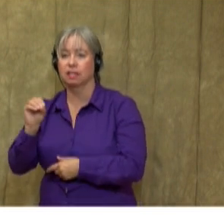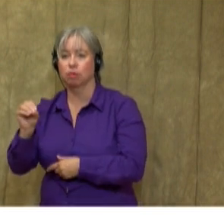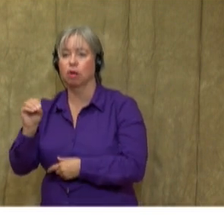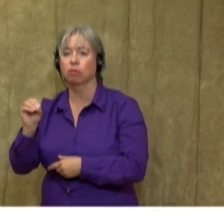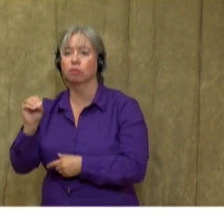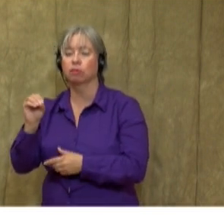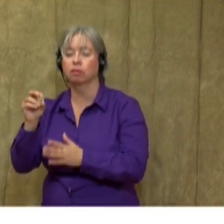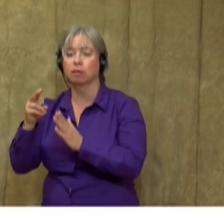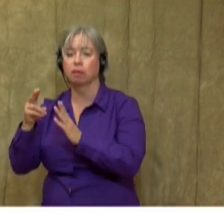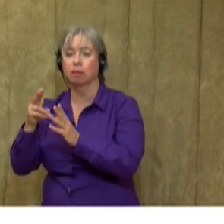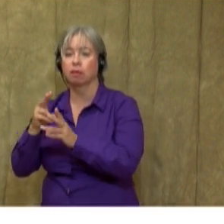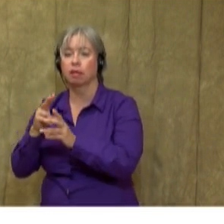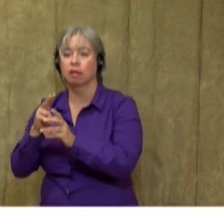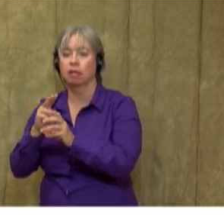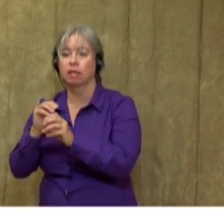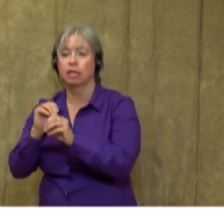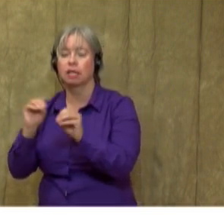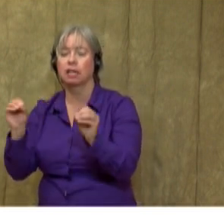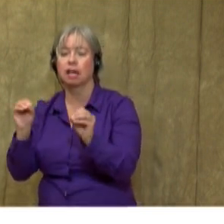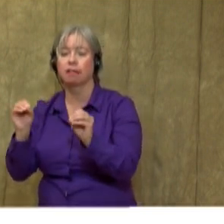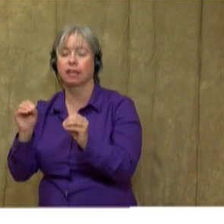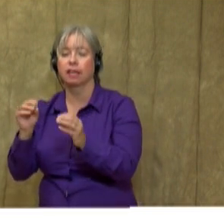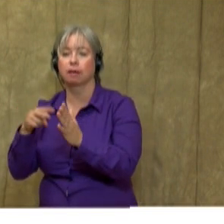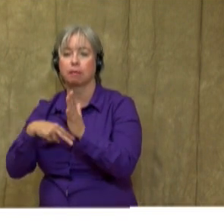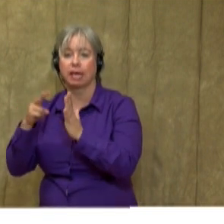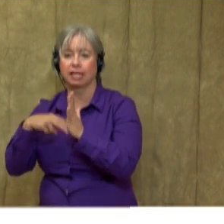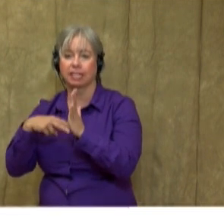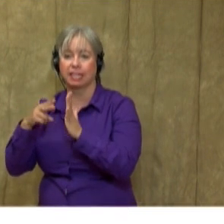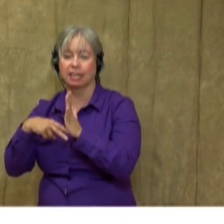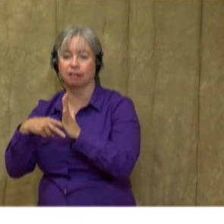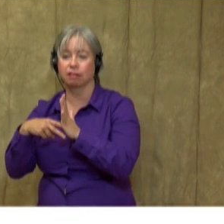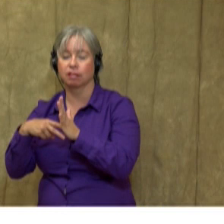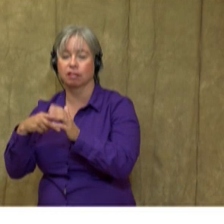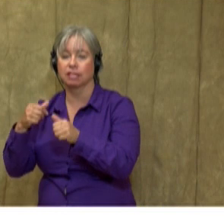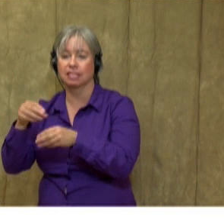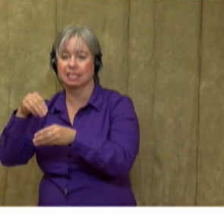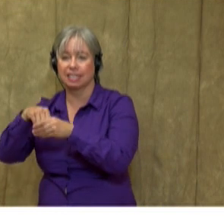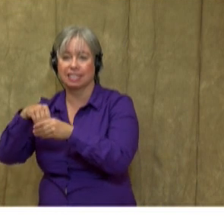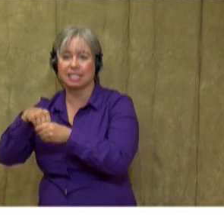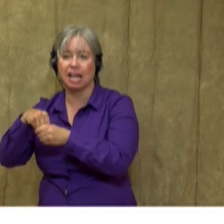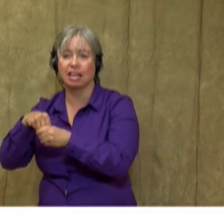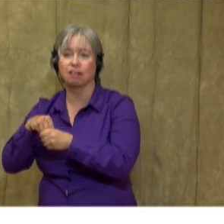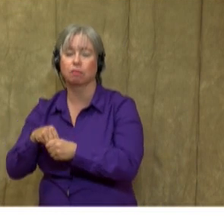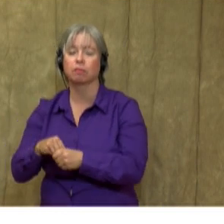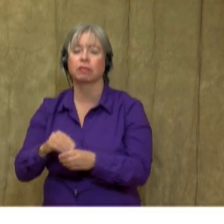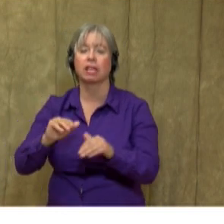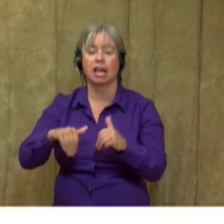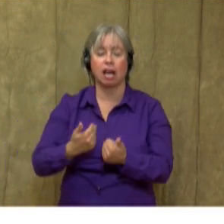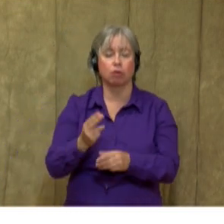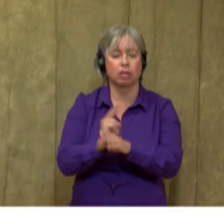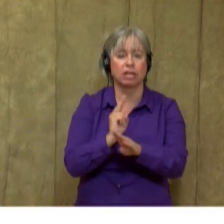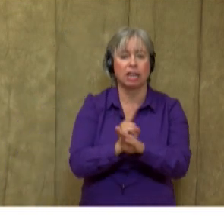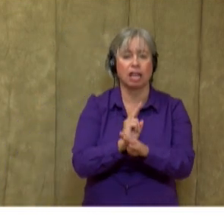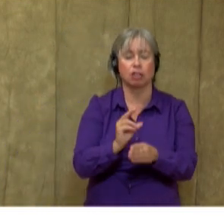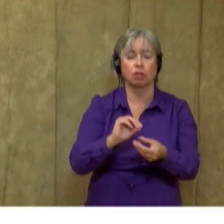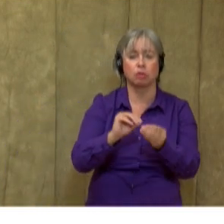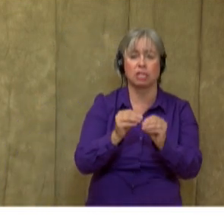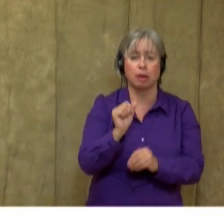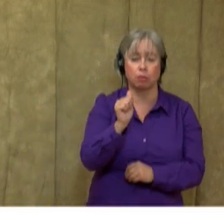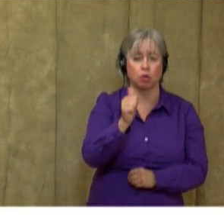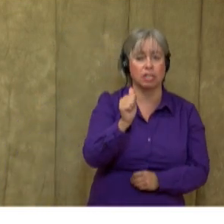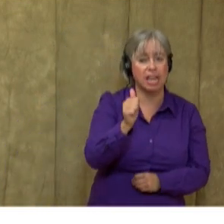10. And just going back a couple slides really quickly, how can I use the number 10 in